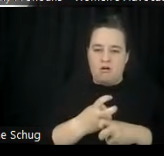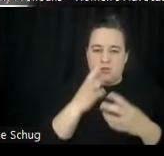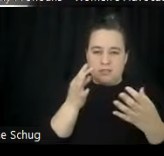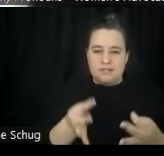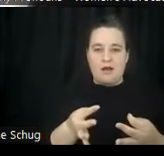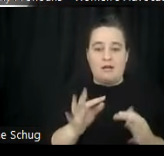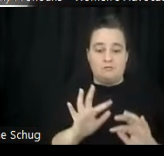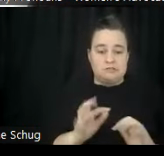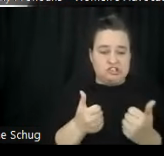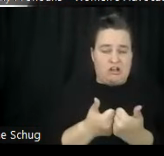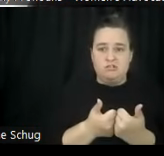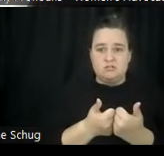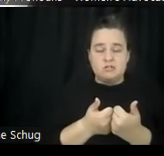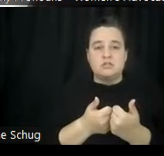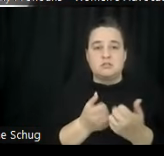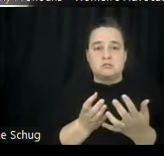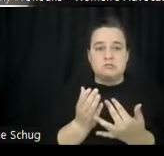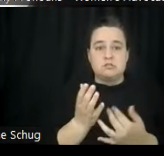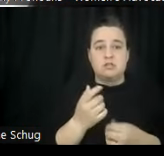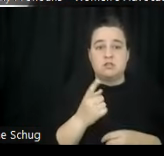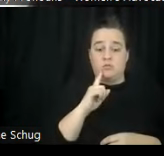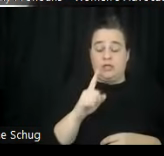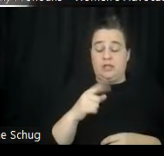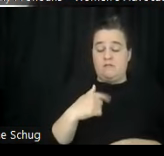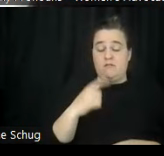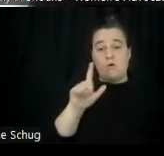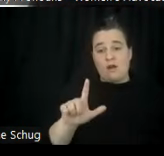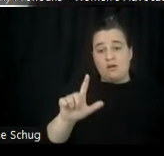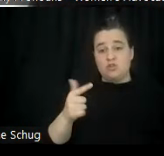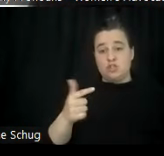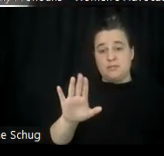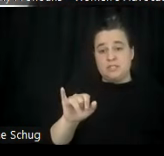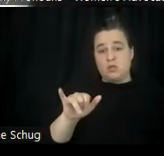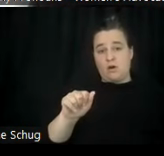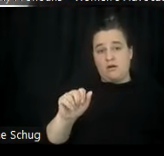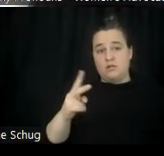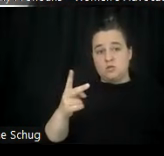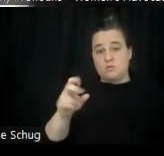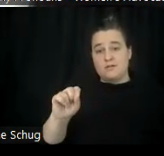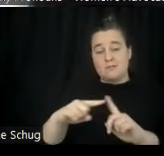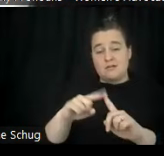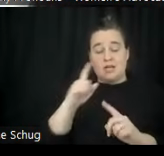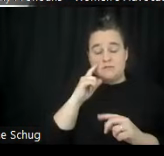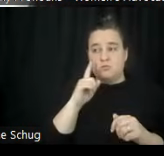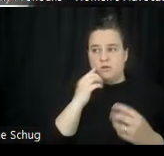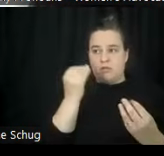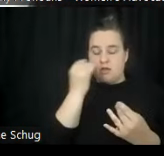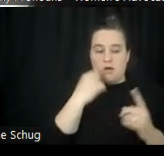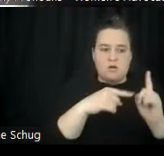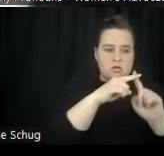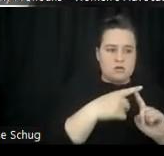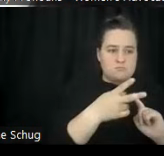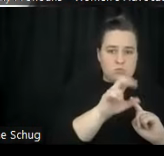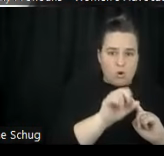in particular have to weigh out the pros and cons of each decision. So just take a moment to take a look at the left